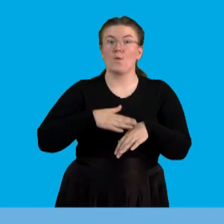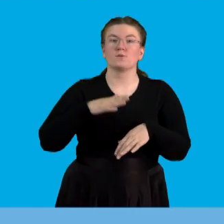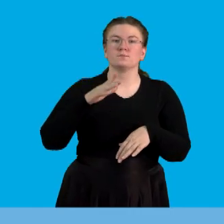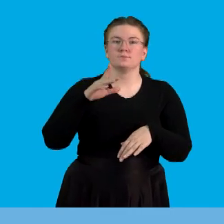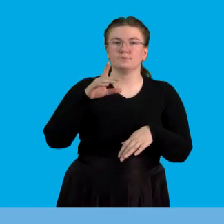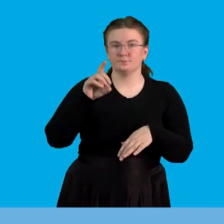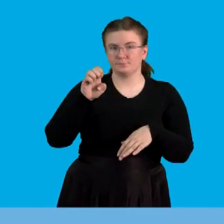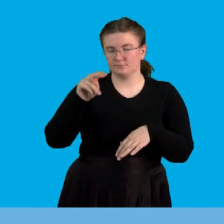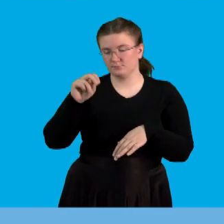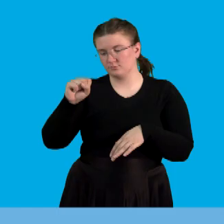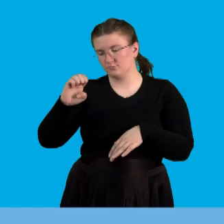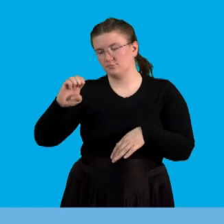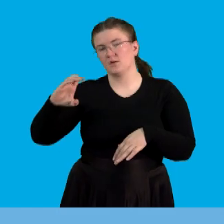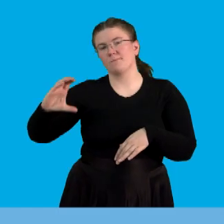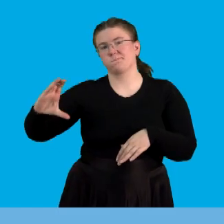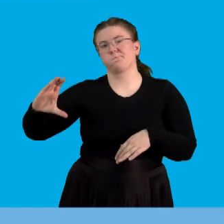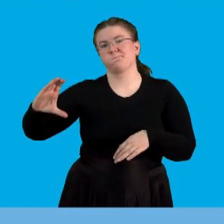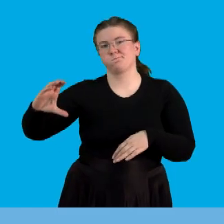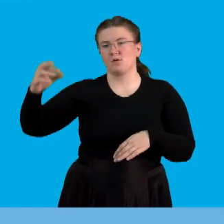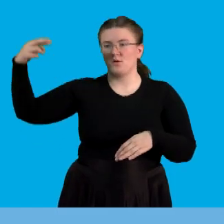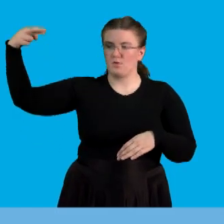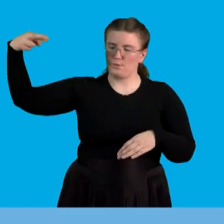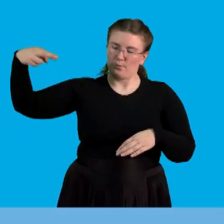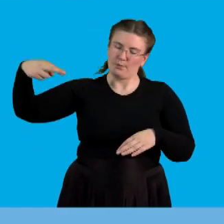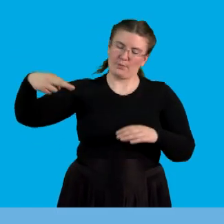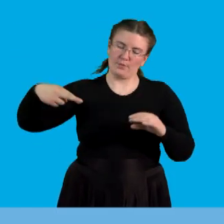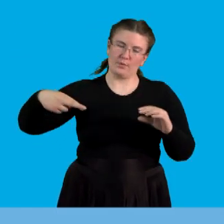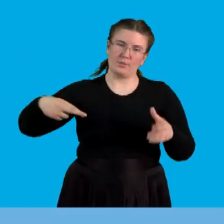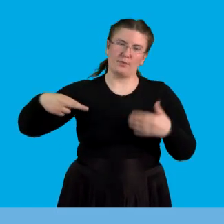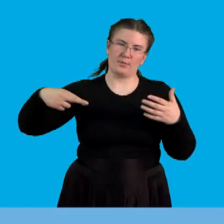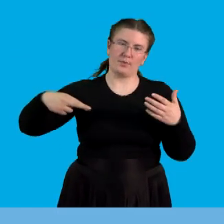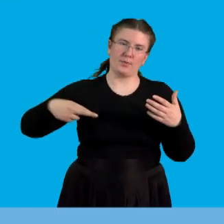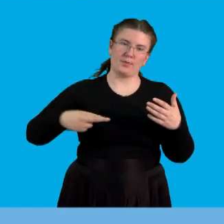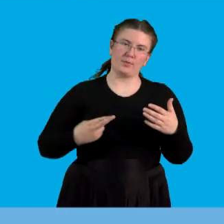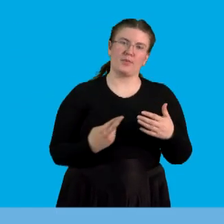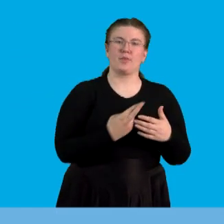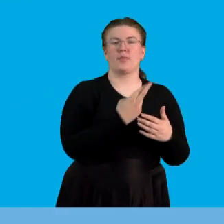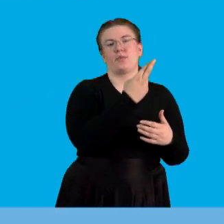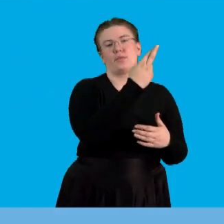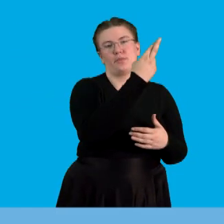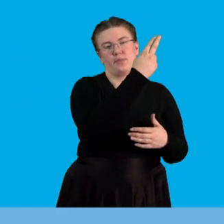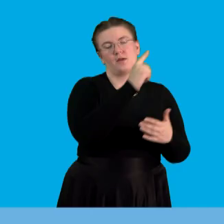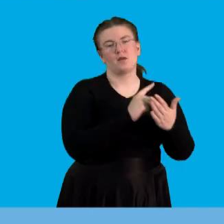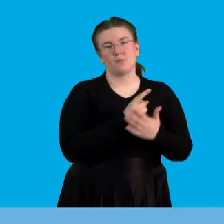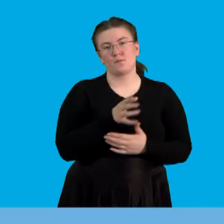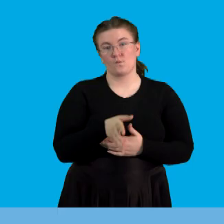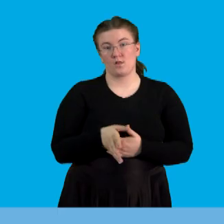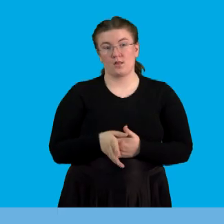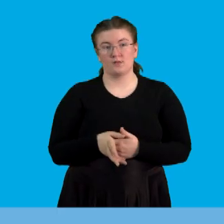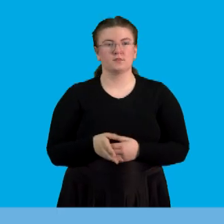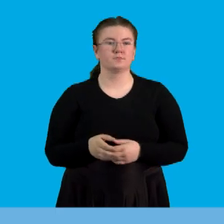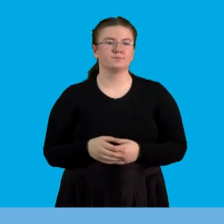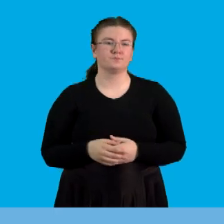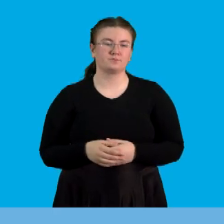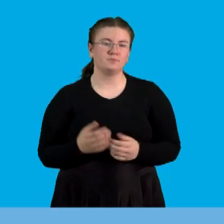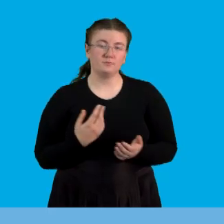the light changed direction as it entered the other medium, and the light bent away from the normal. As